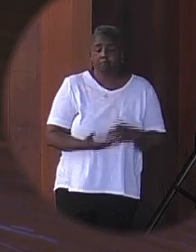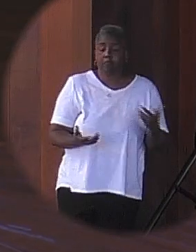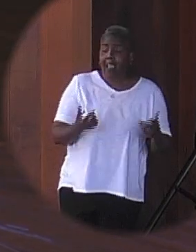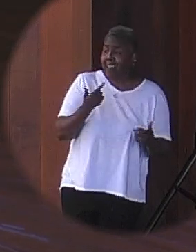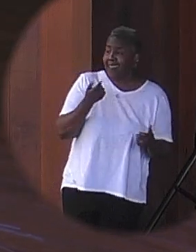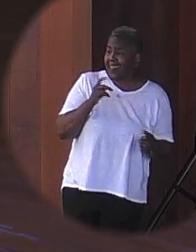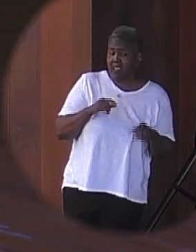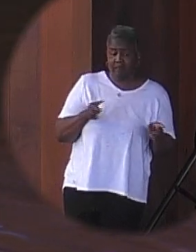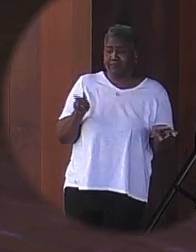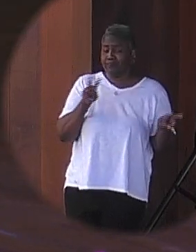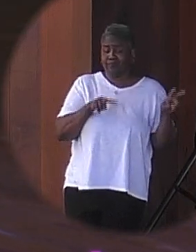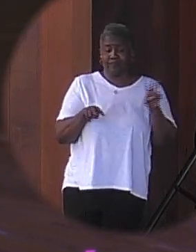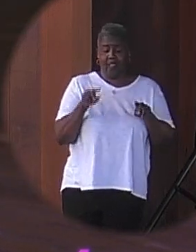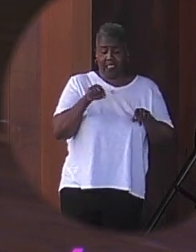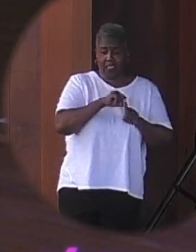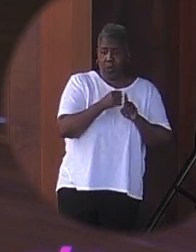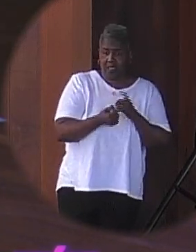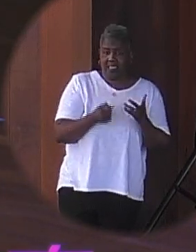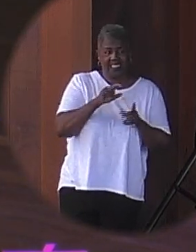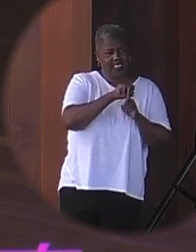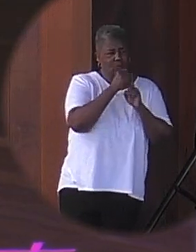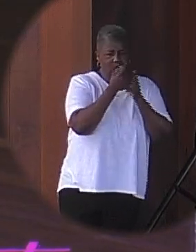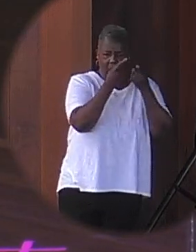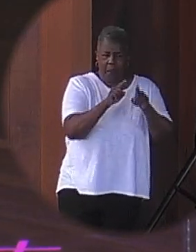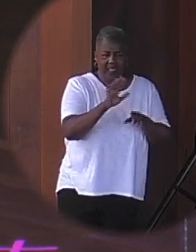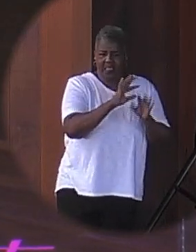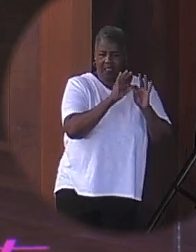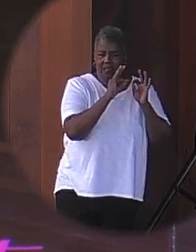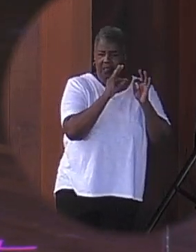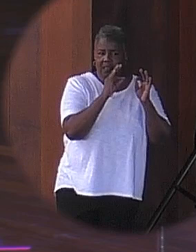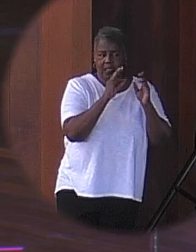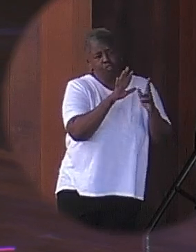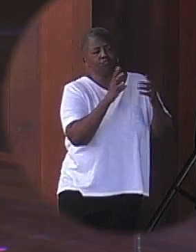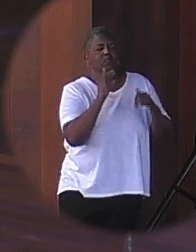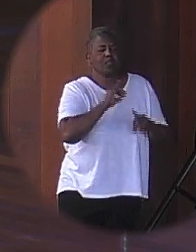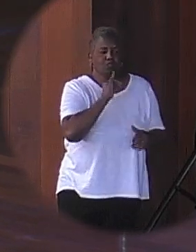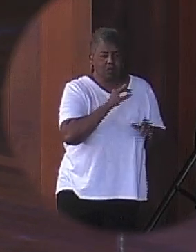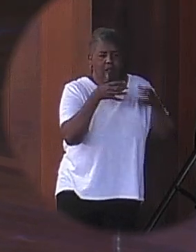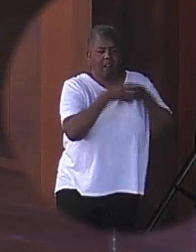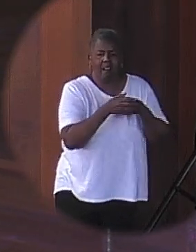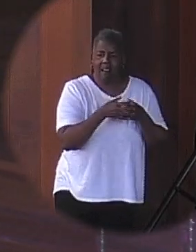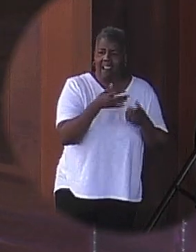Gideon looks around at his situation and circumstance, and this is the question he asks.